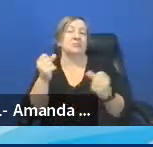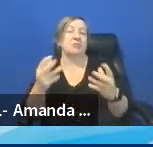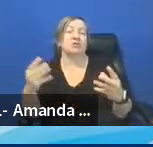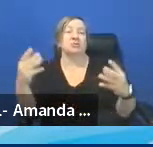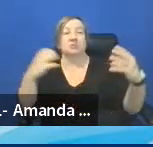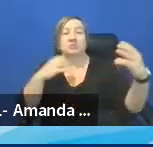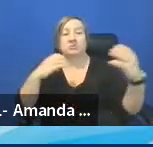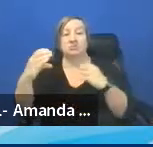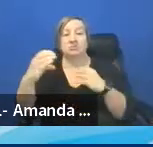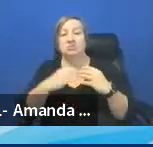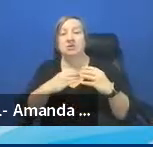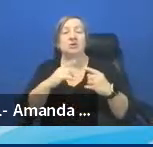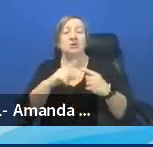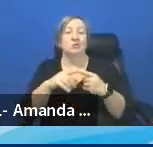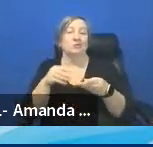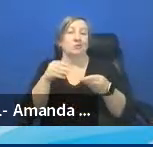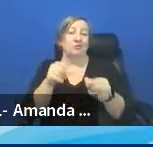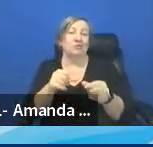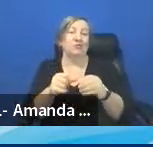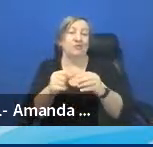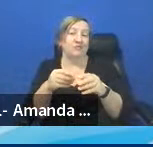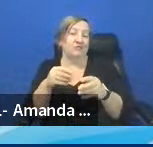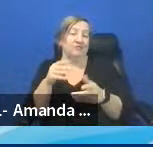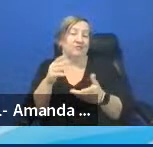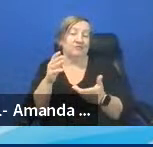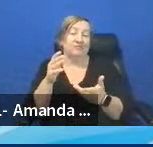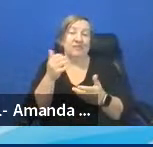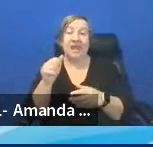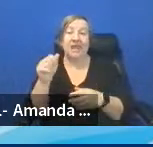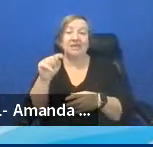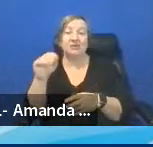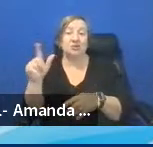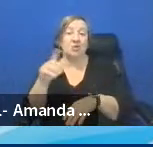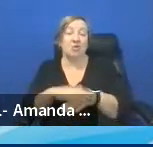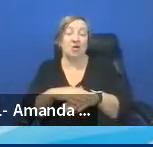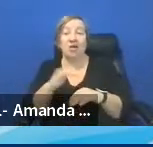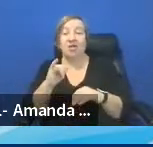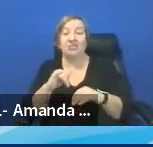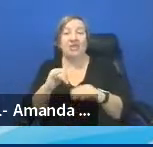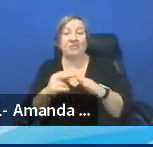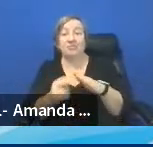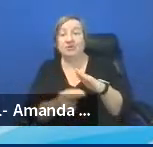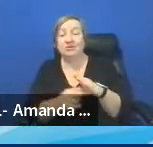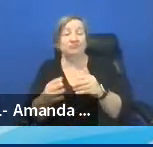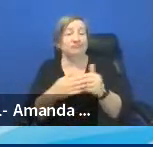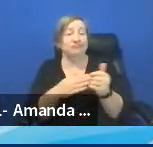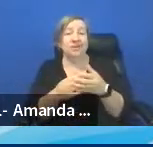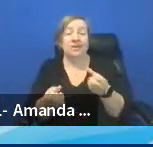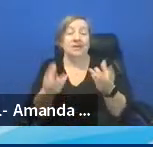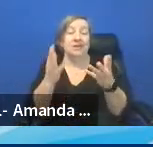fund it. Putting any toll on the facility, regardless of the amount, does